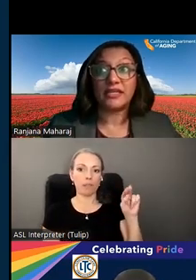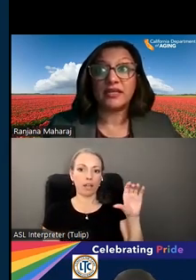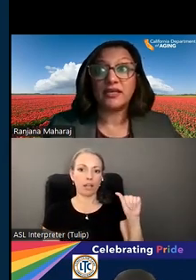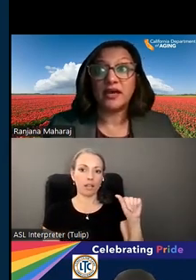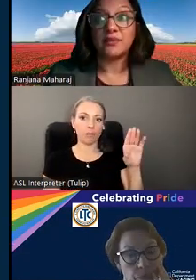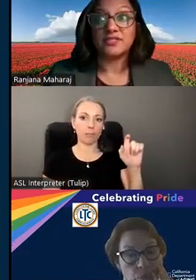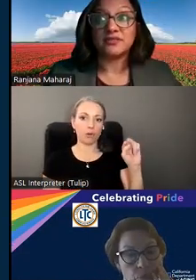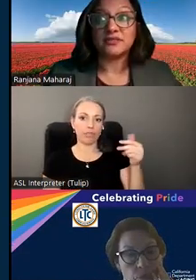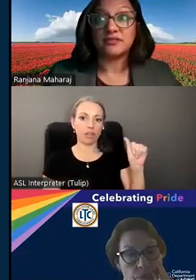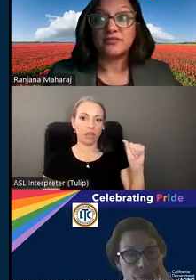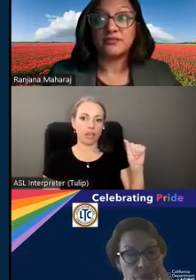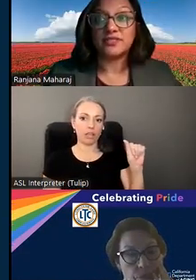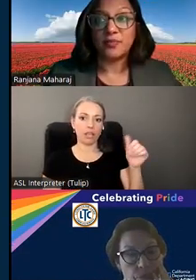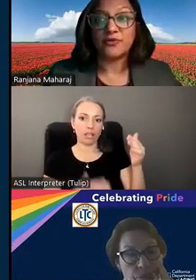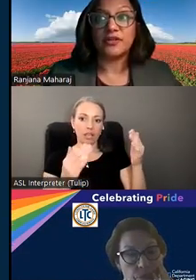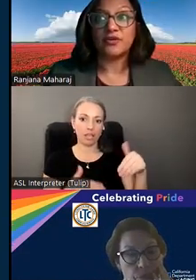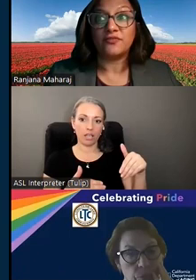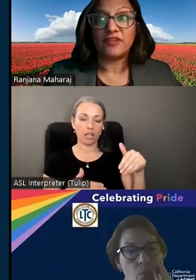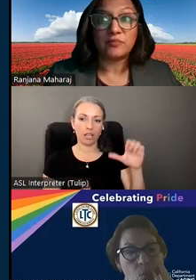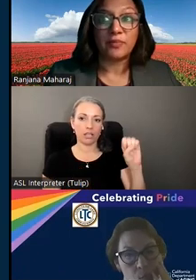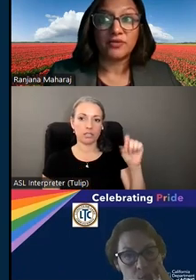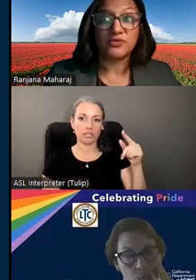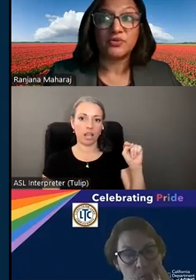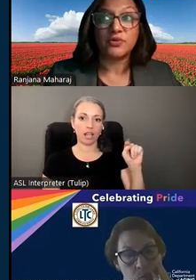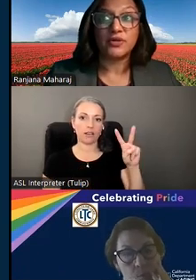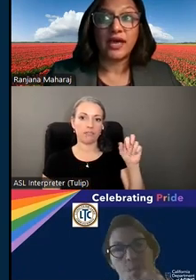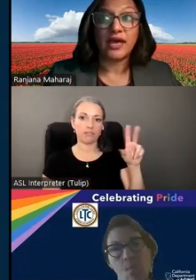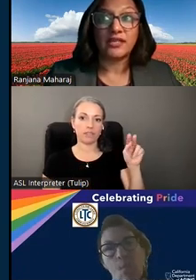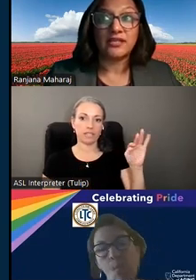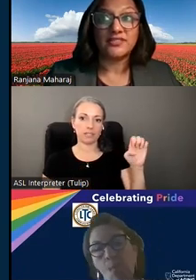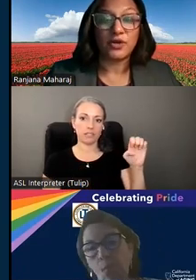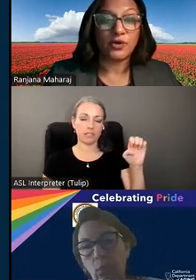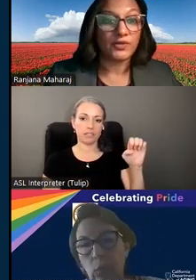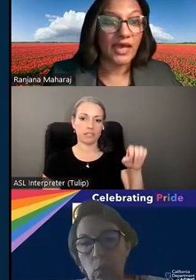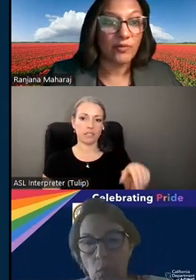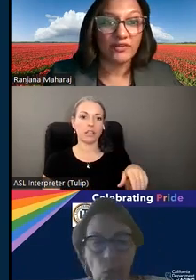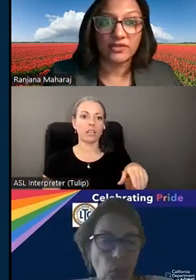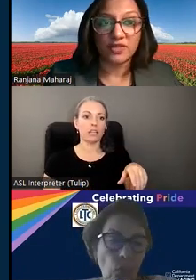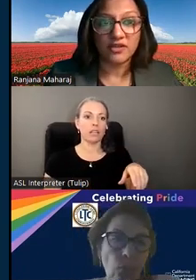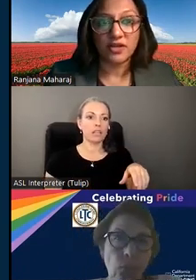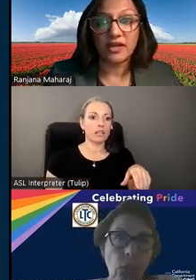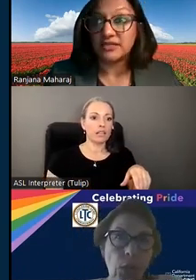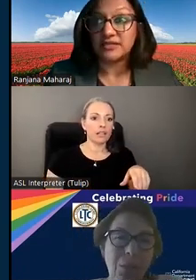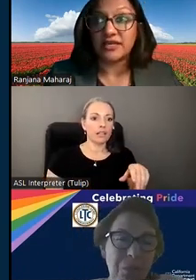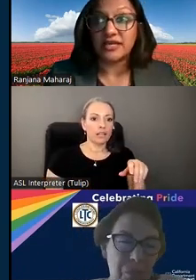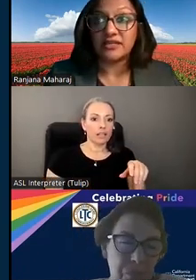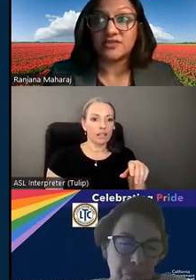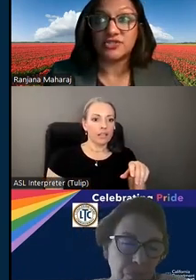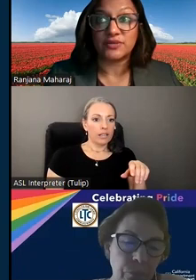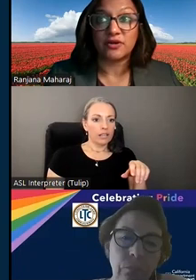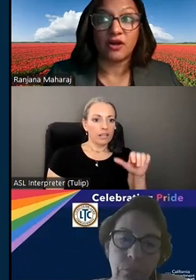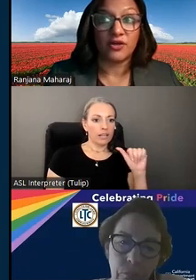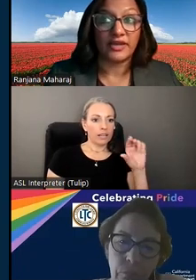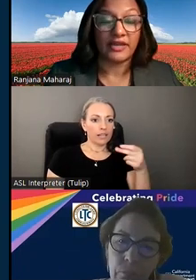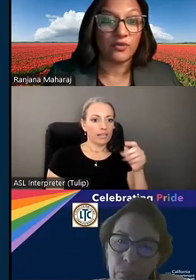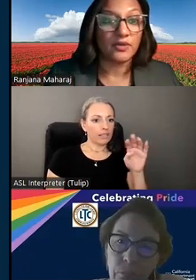Bertha Hayden, um, Scott Perrello, Vivian Mabaku, who Achilles Saron. However, don't think Achilles